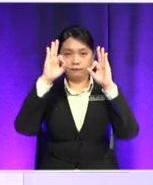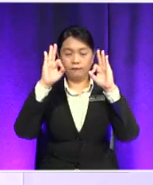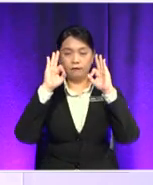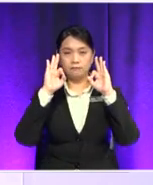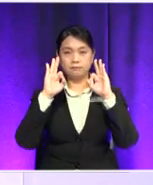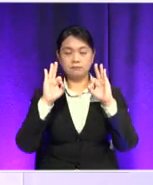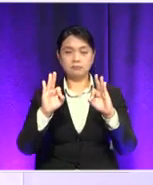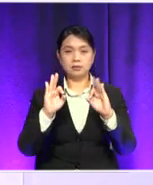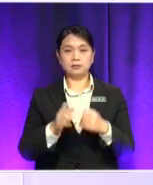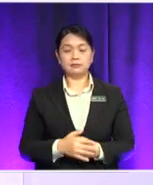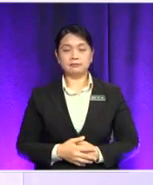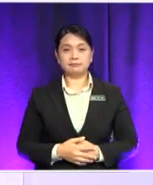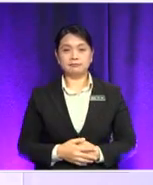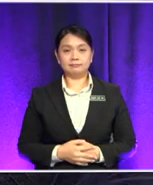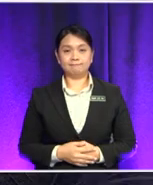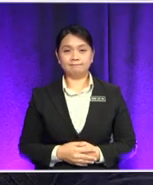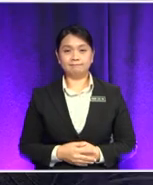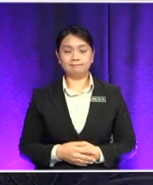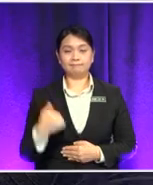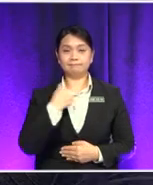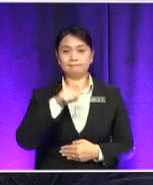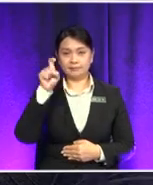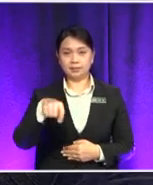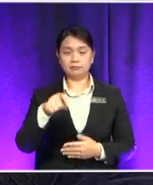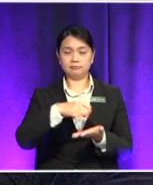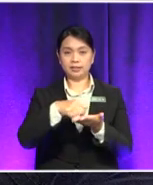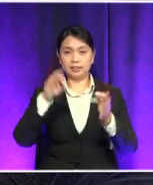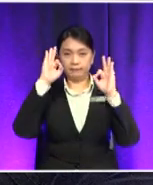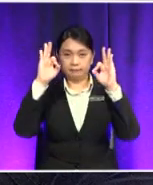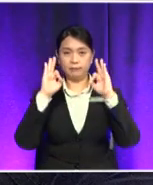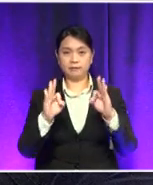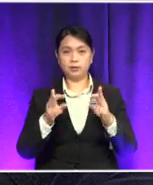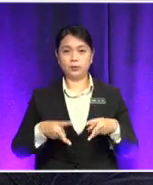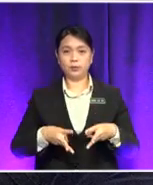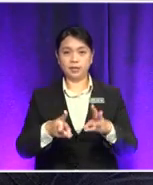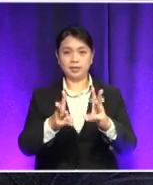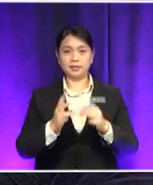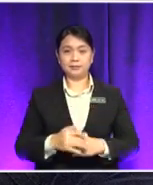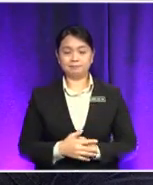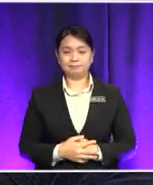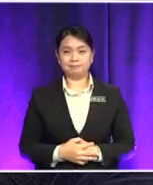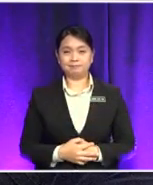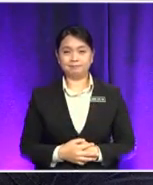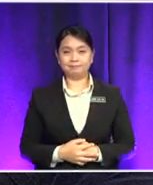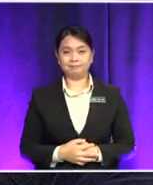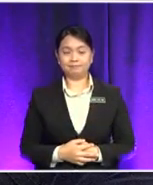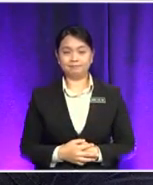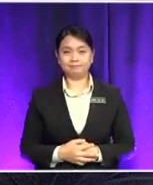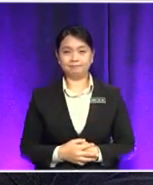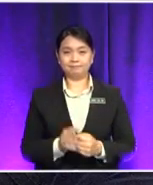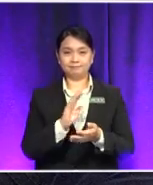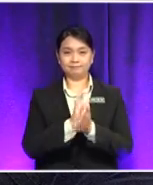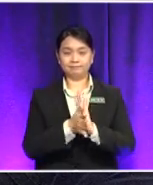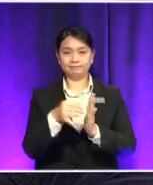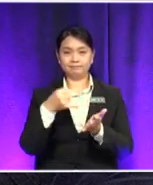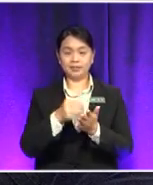So overall, I think we need to write it that in a formal way. In a formal way. Yes. So it should cover